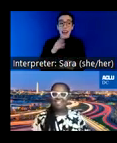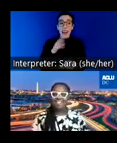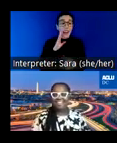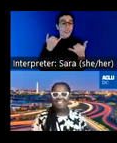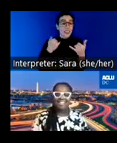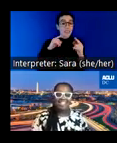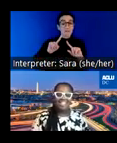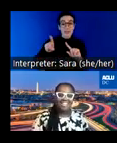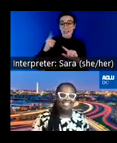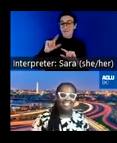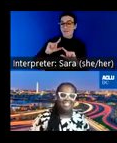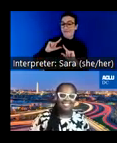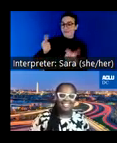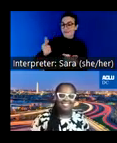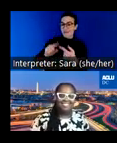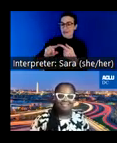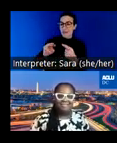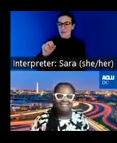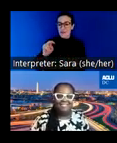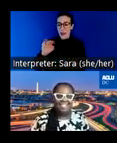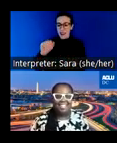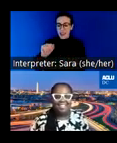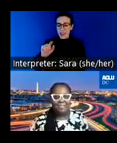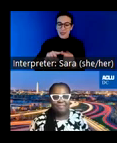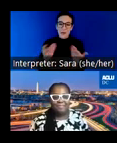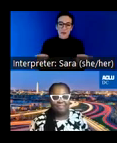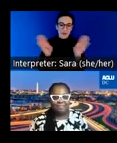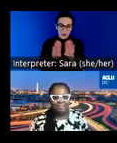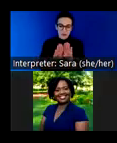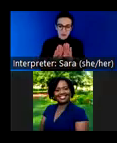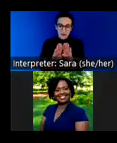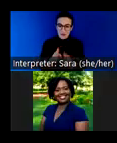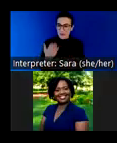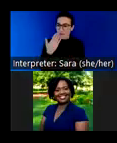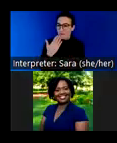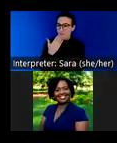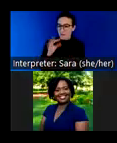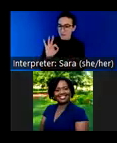over to Monica to close us out. Thank you.